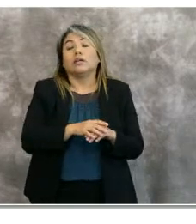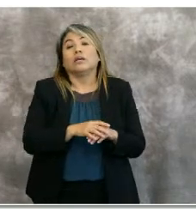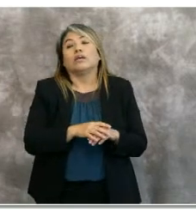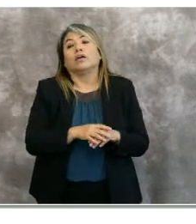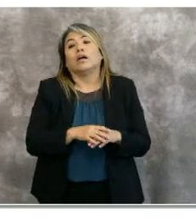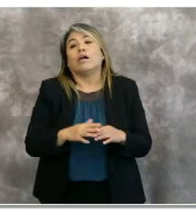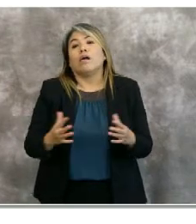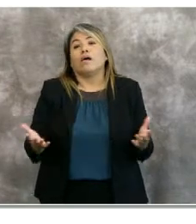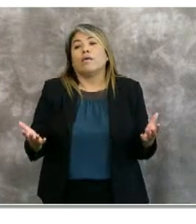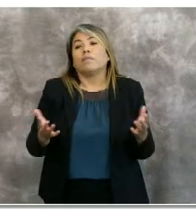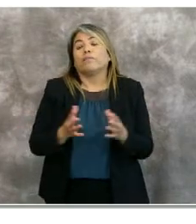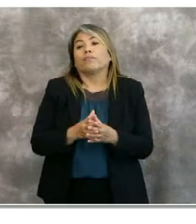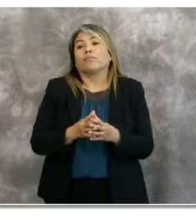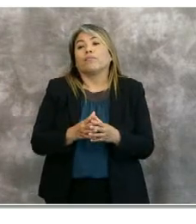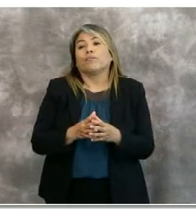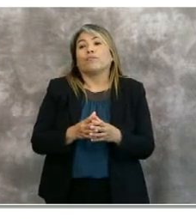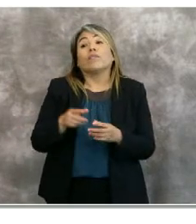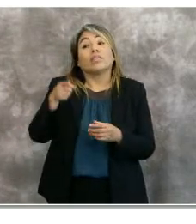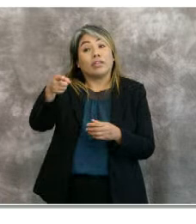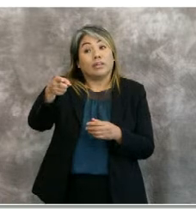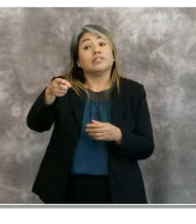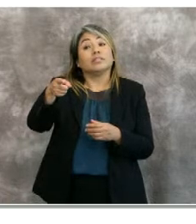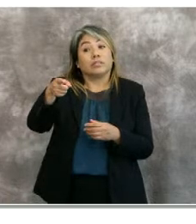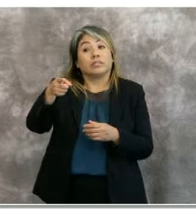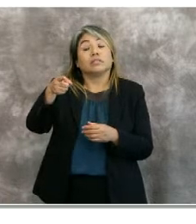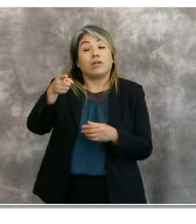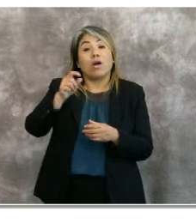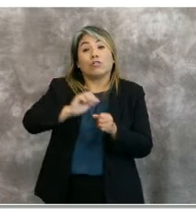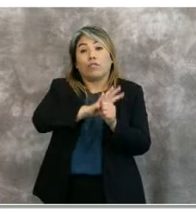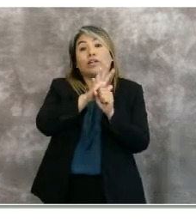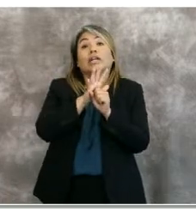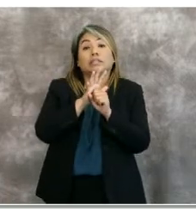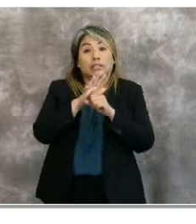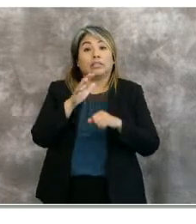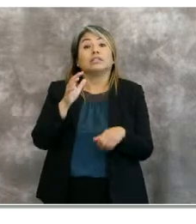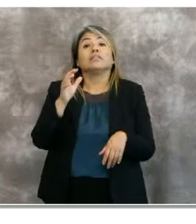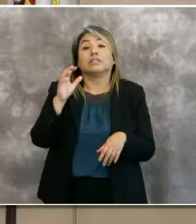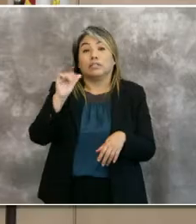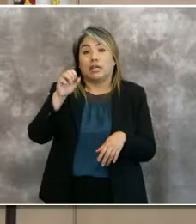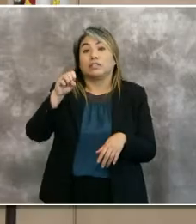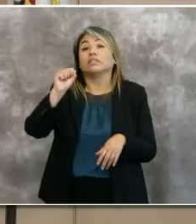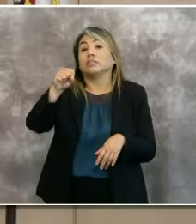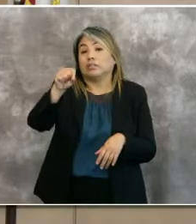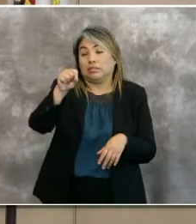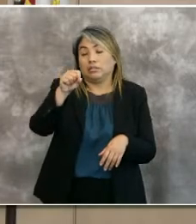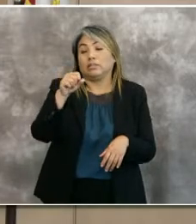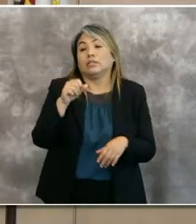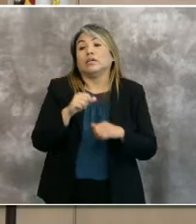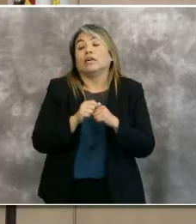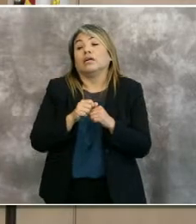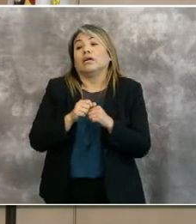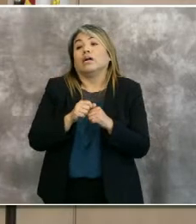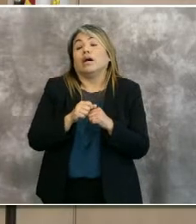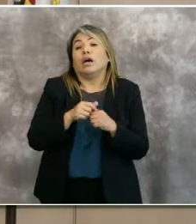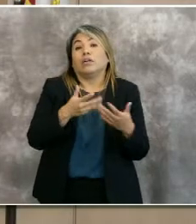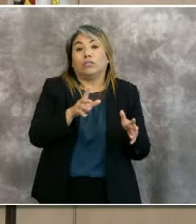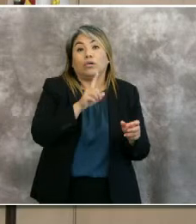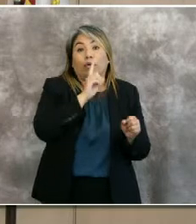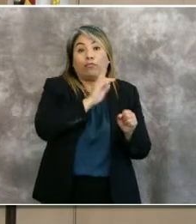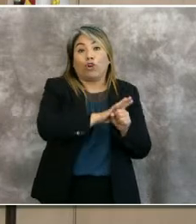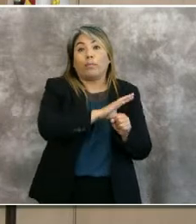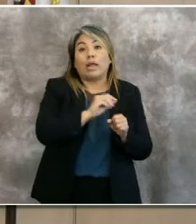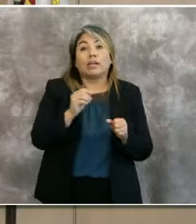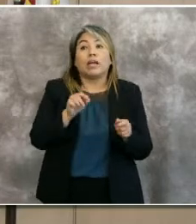of, these are COVID-19 cases, both confirmed as well